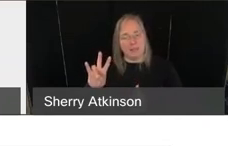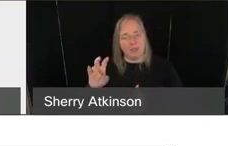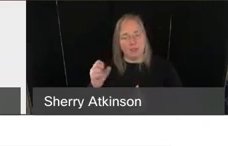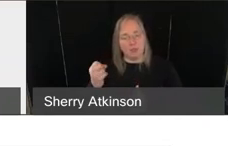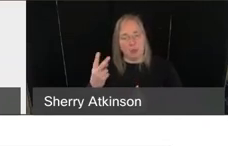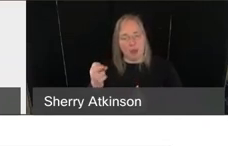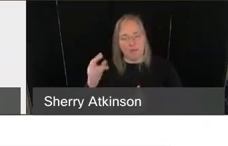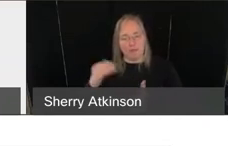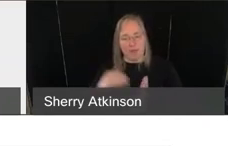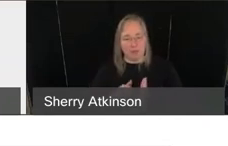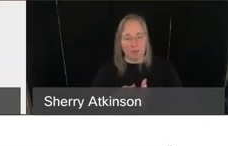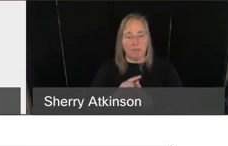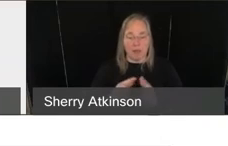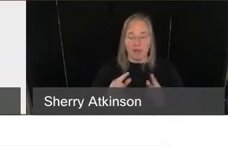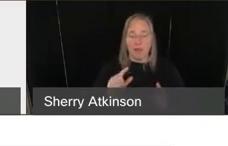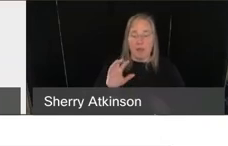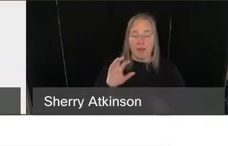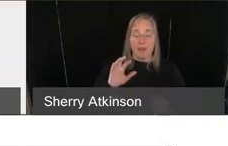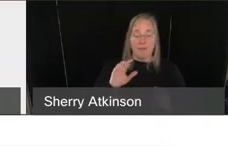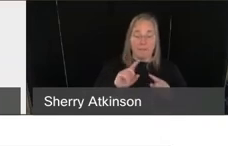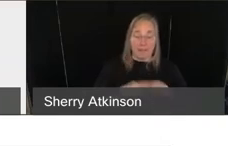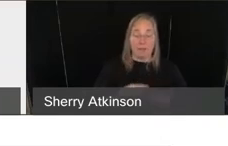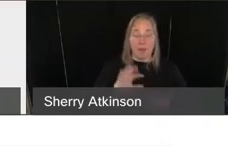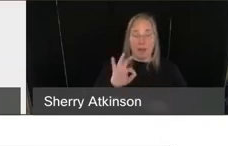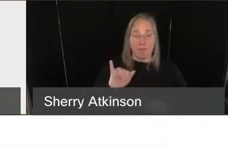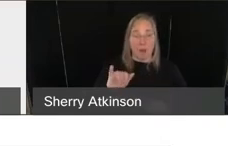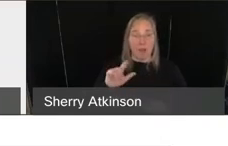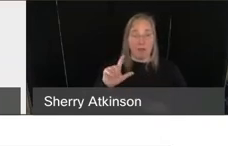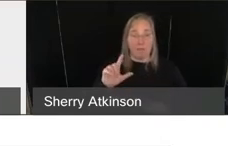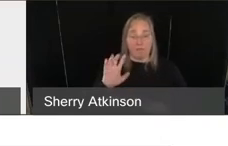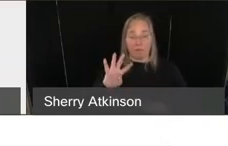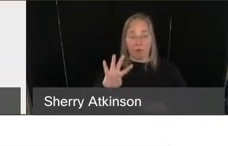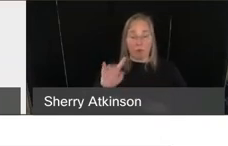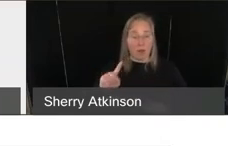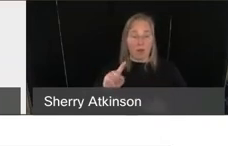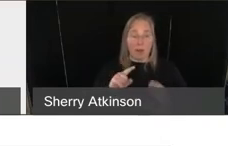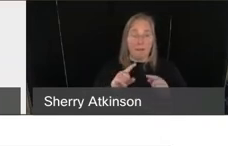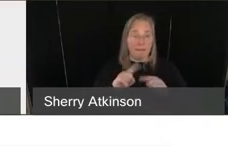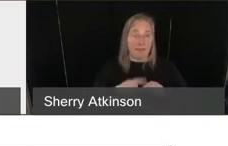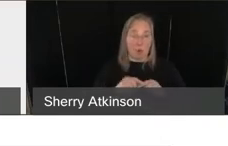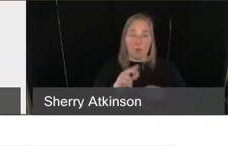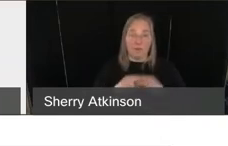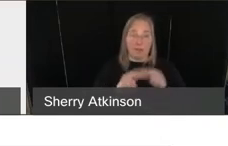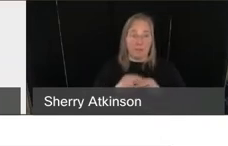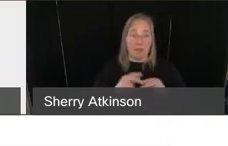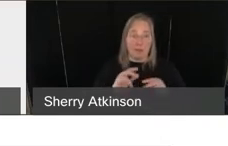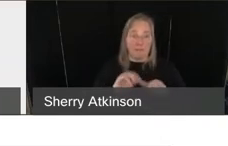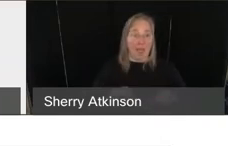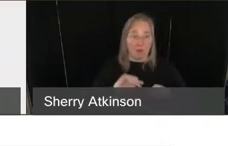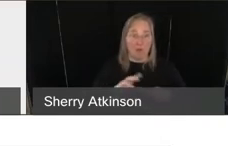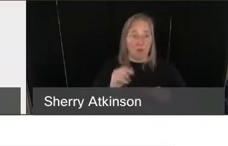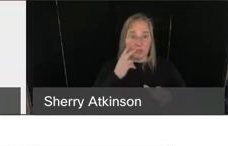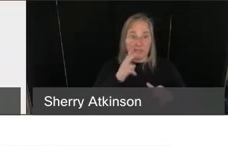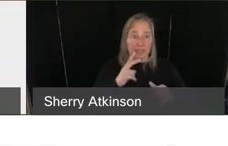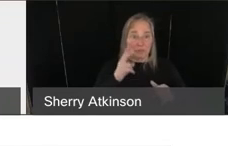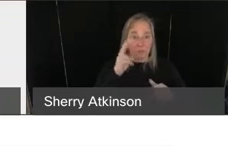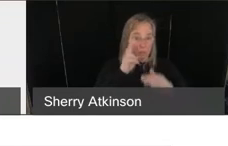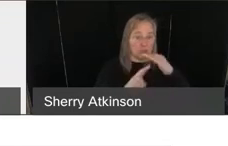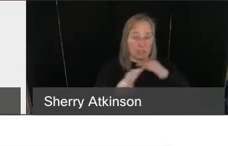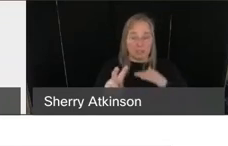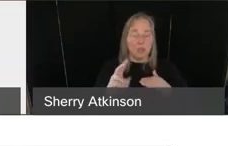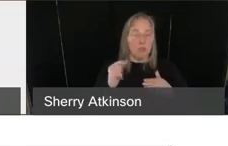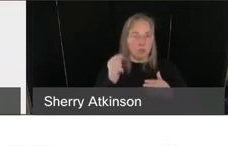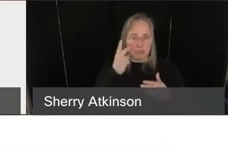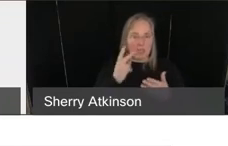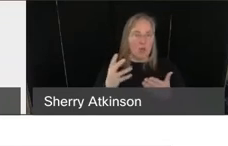of based on the development pattern that we're predicting to occur in downtown Columbia, you'll really start to see the